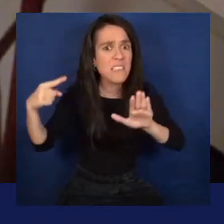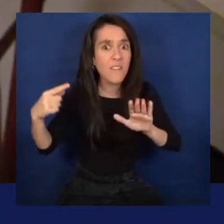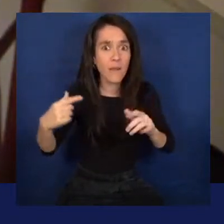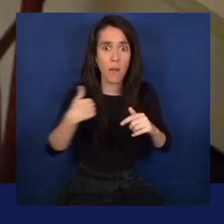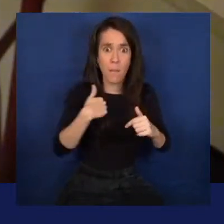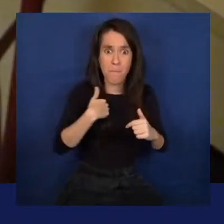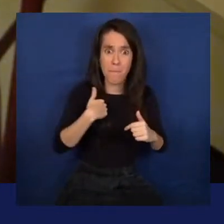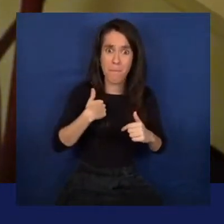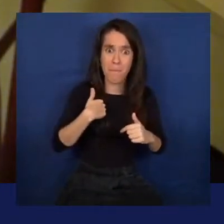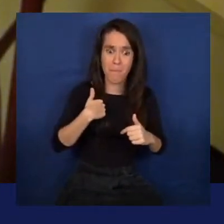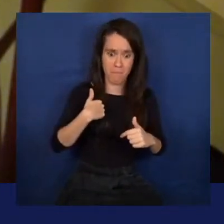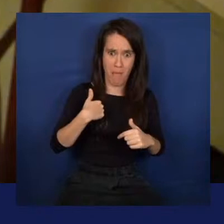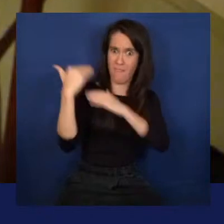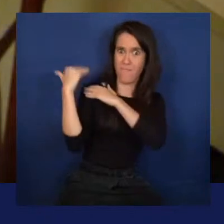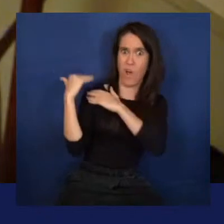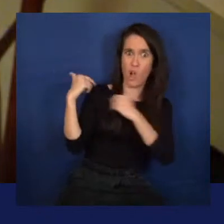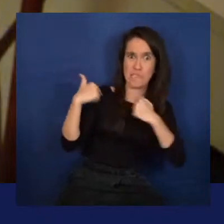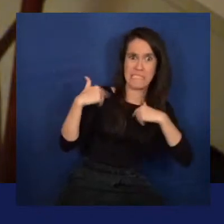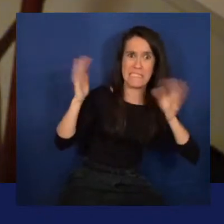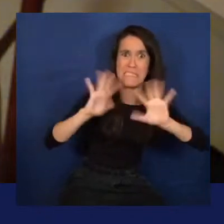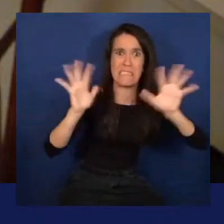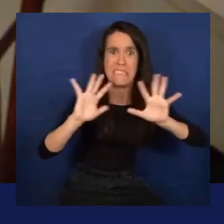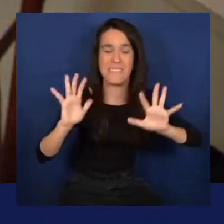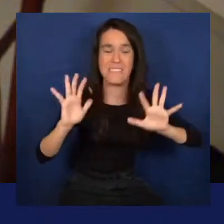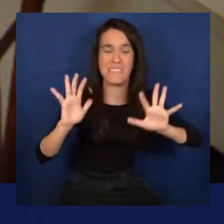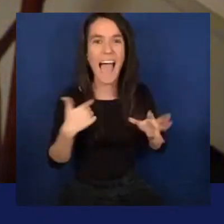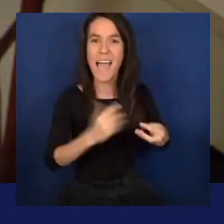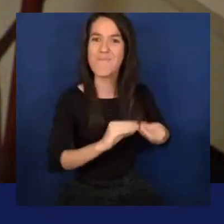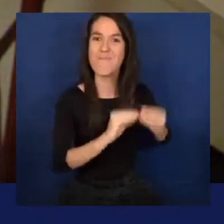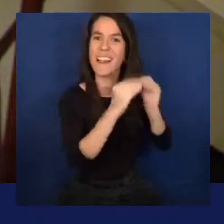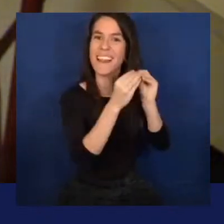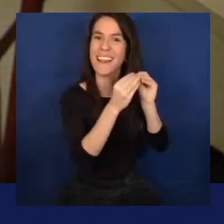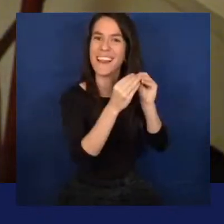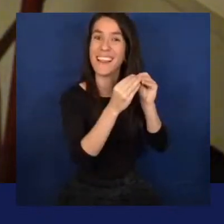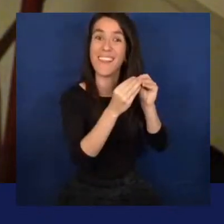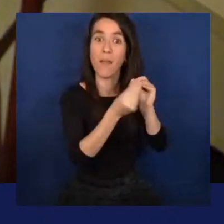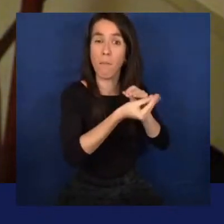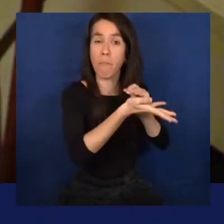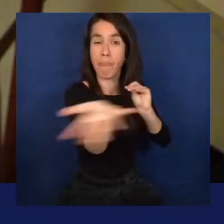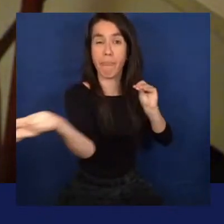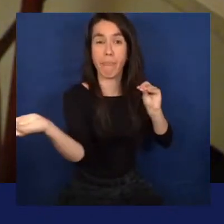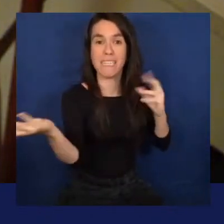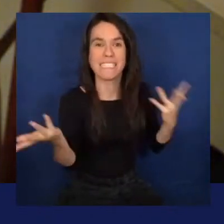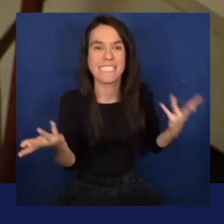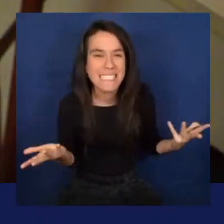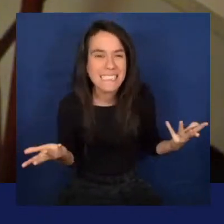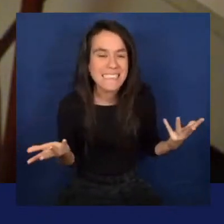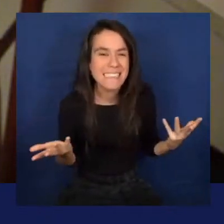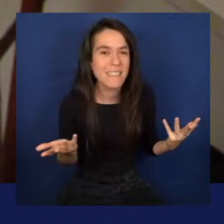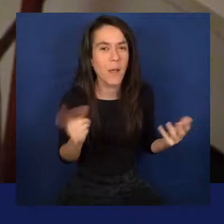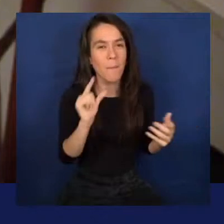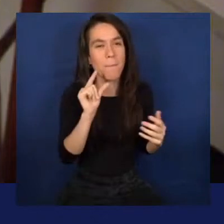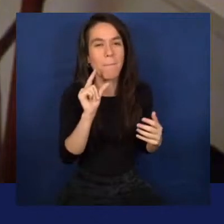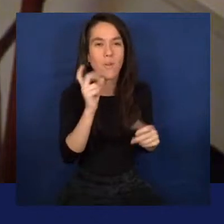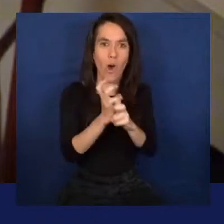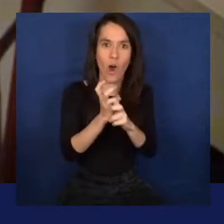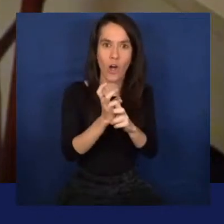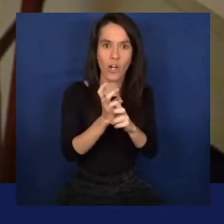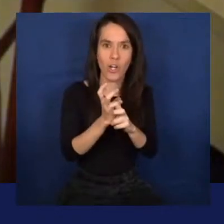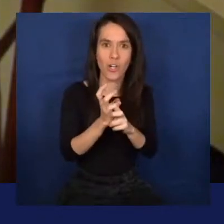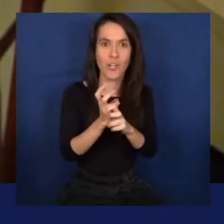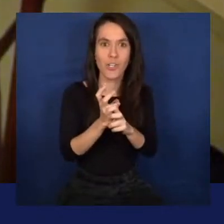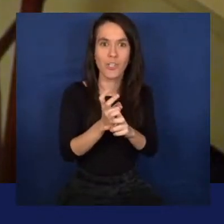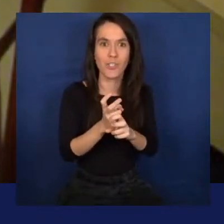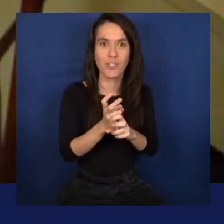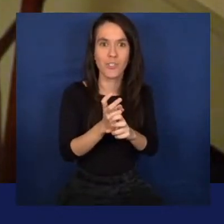way you can damage a lot. So not only to protect, let's say as a driver, you also put your seatbelt, right? So you want to protect yourself